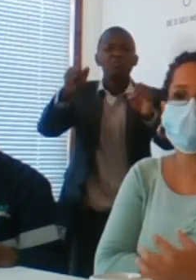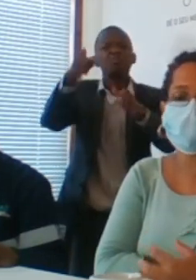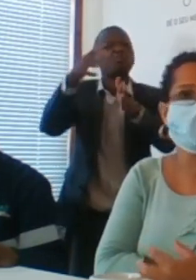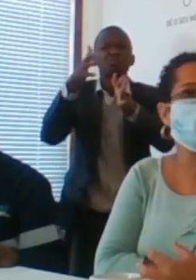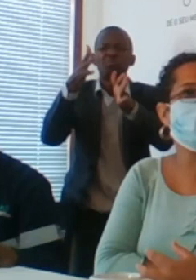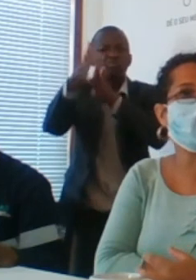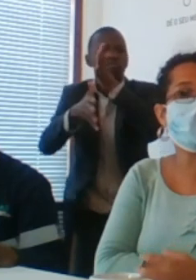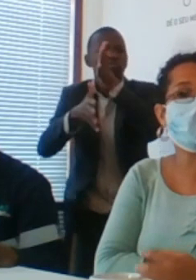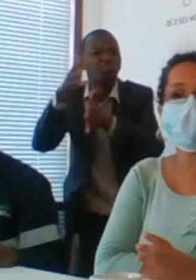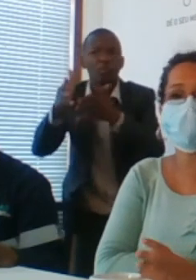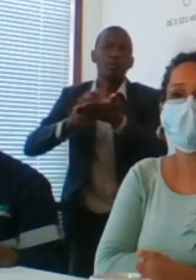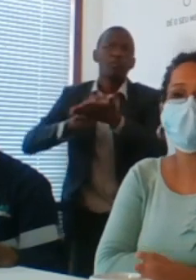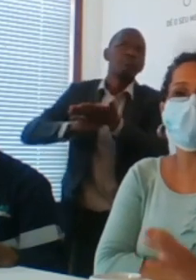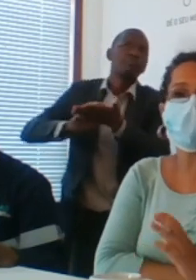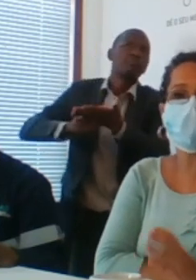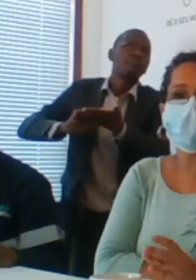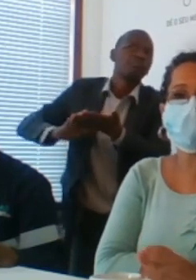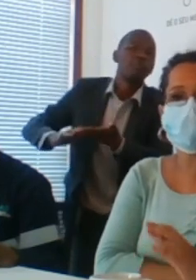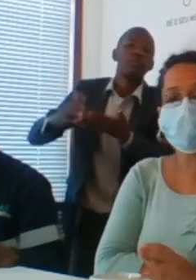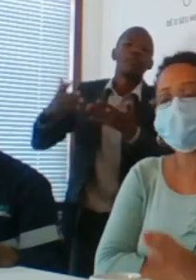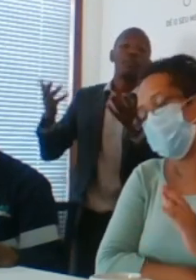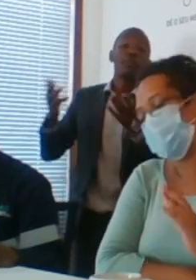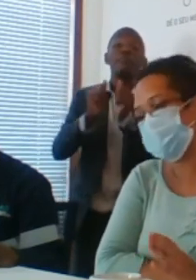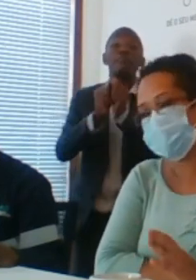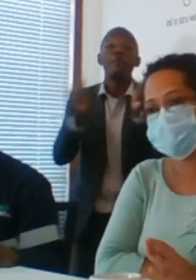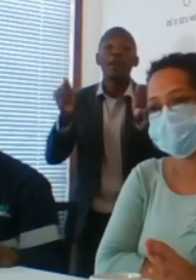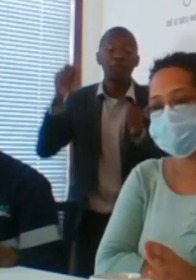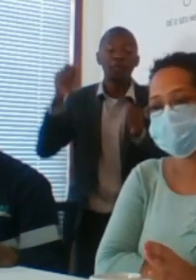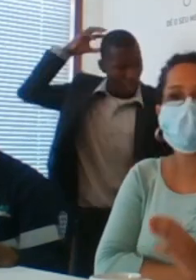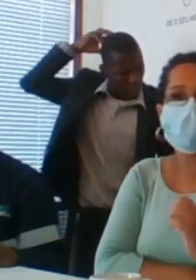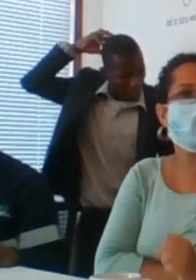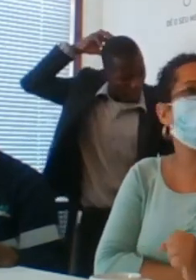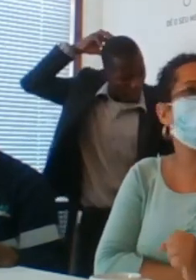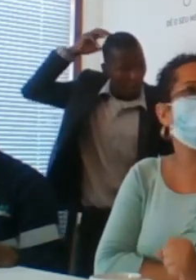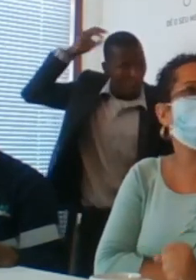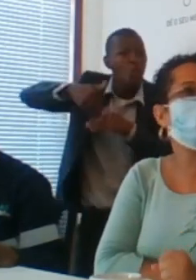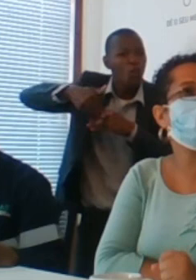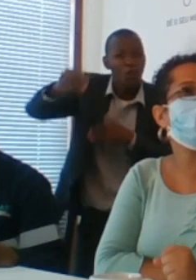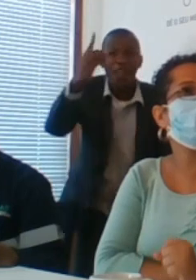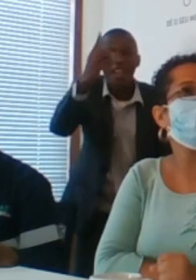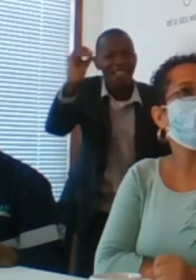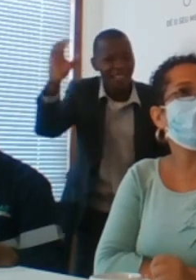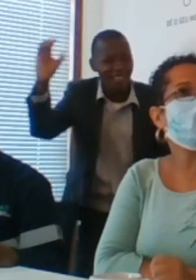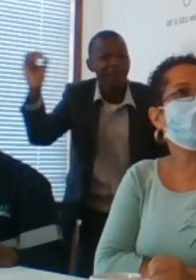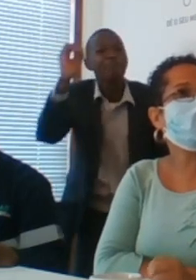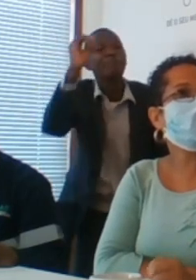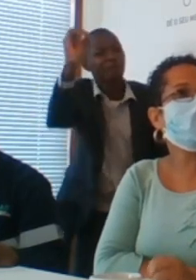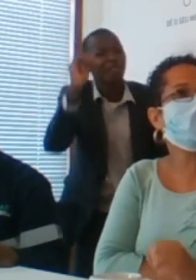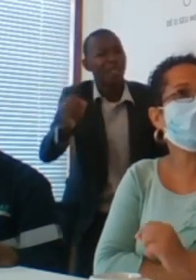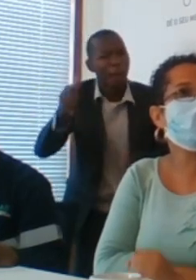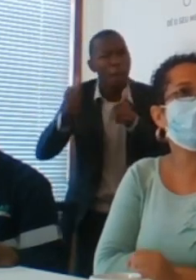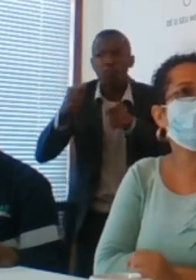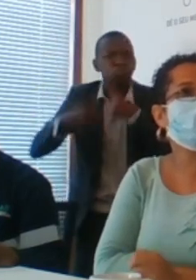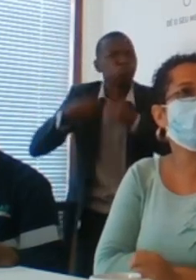and working with Braille, but your brain is still 100% capable of learning.